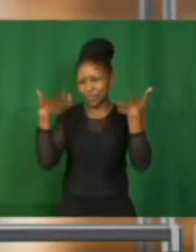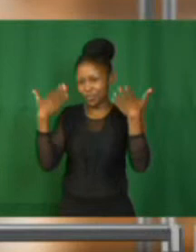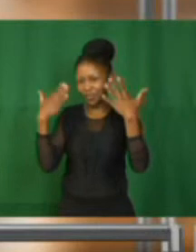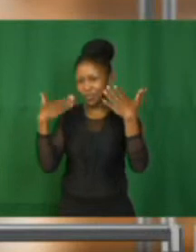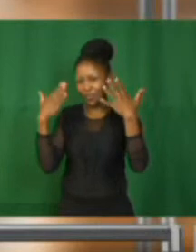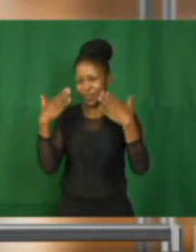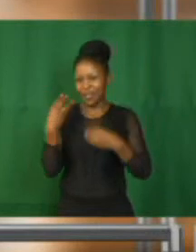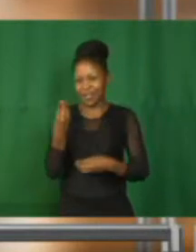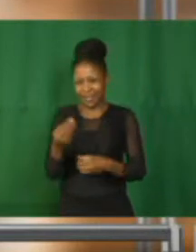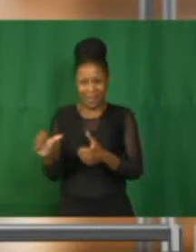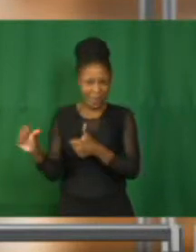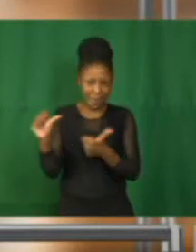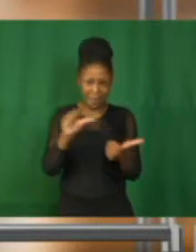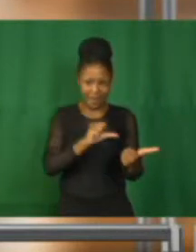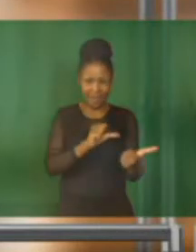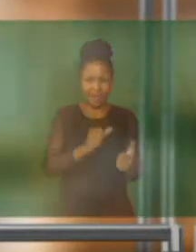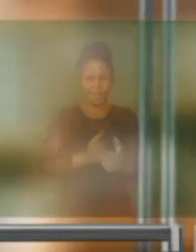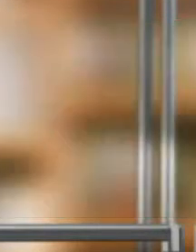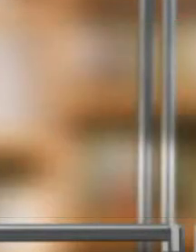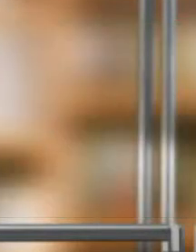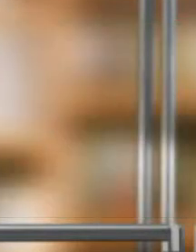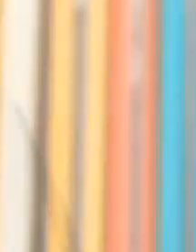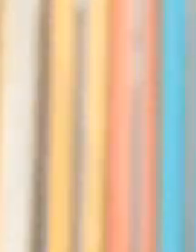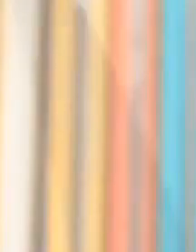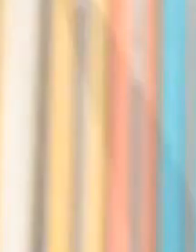be right back, viewers, right after this.